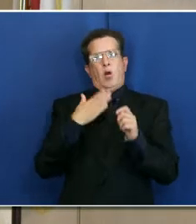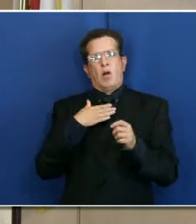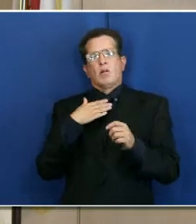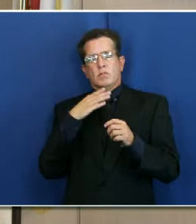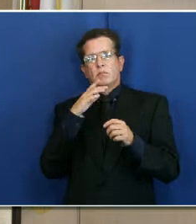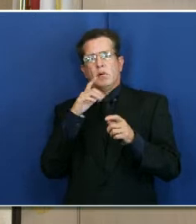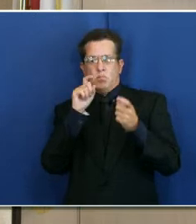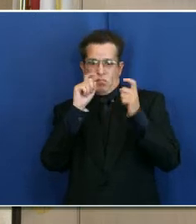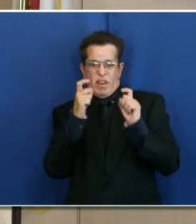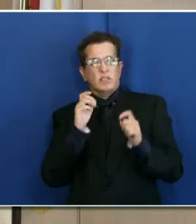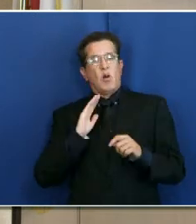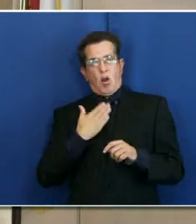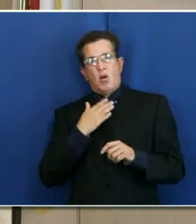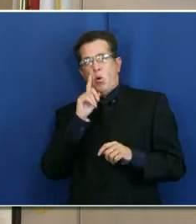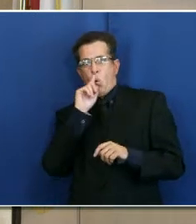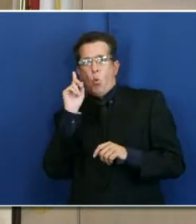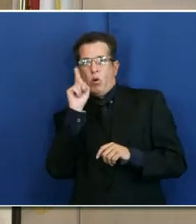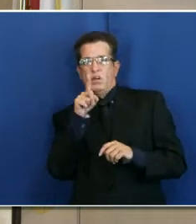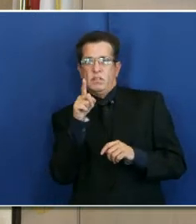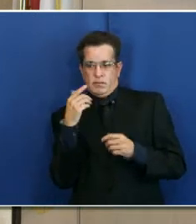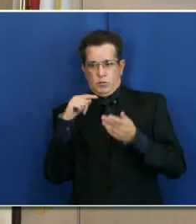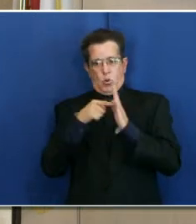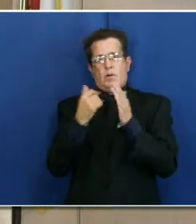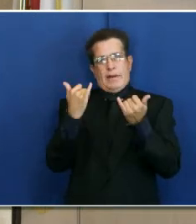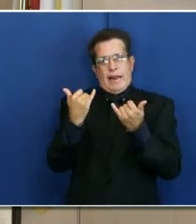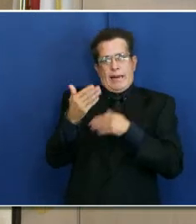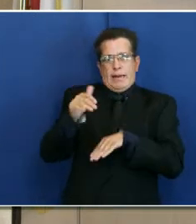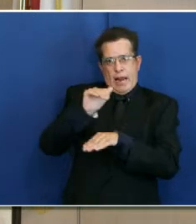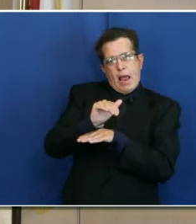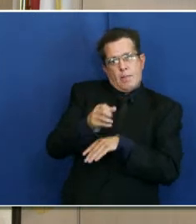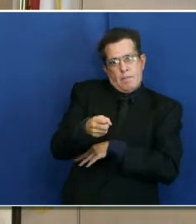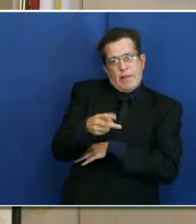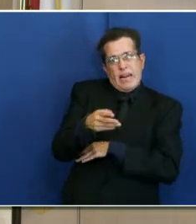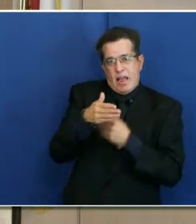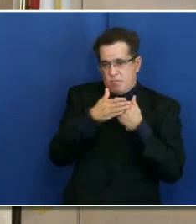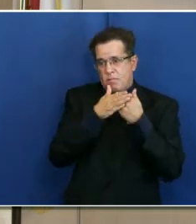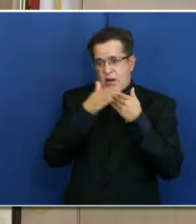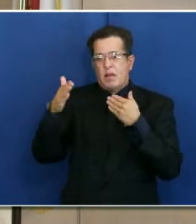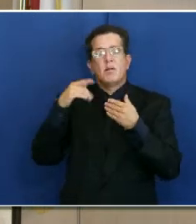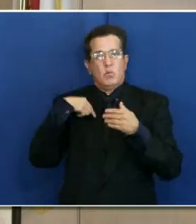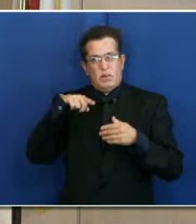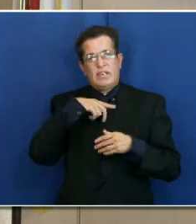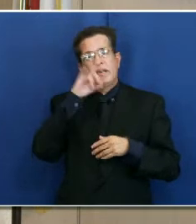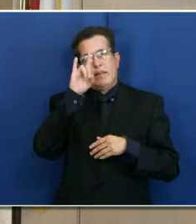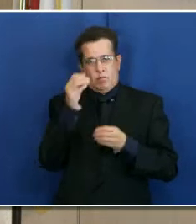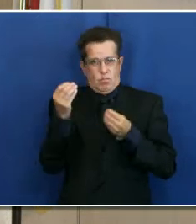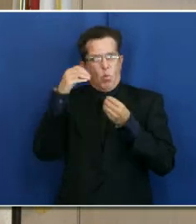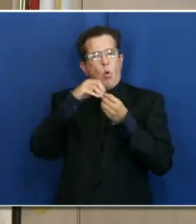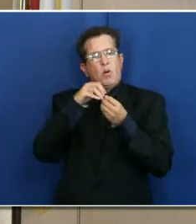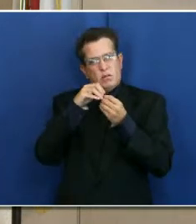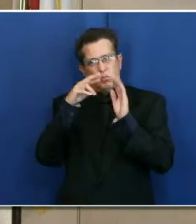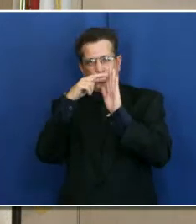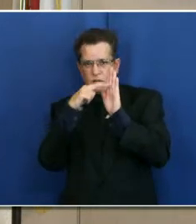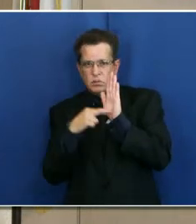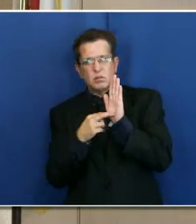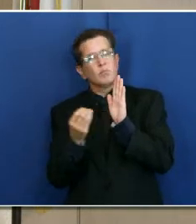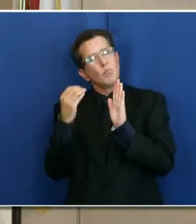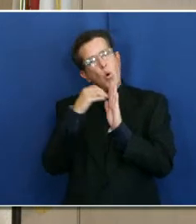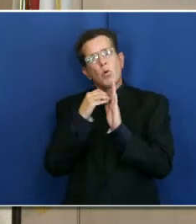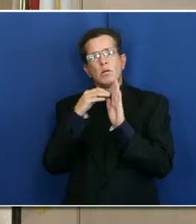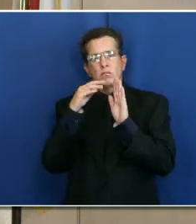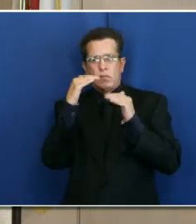which will be effective midnight tonight. But we have made some more restrictive